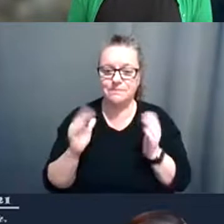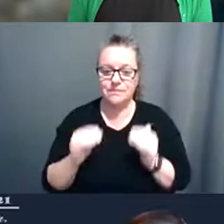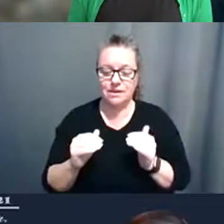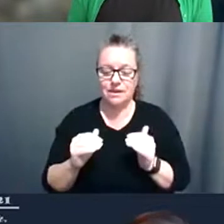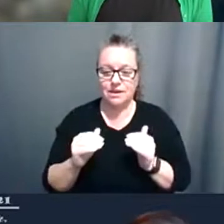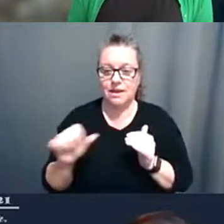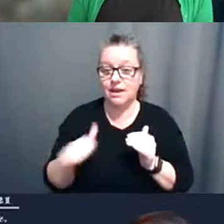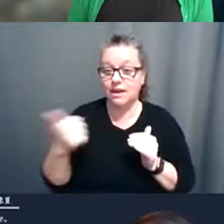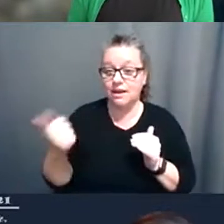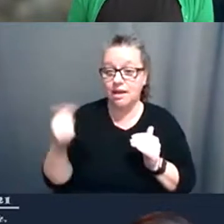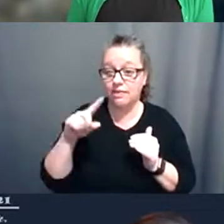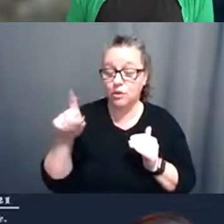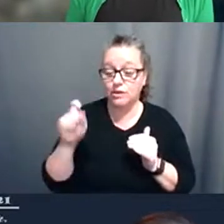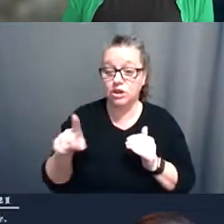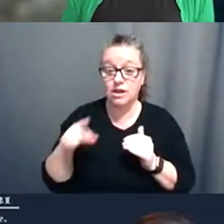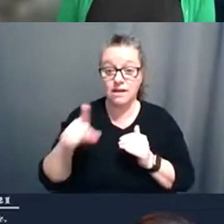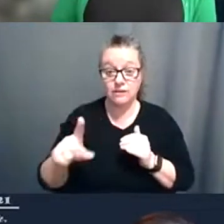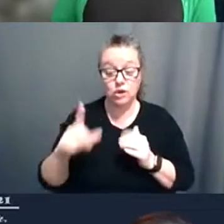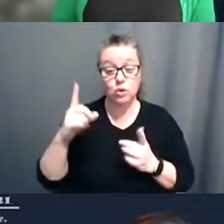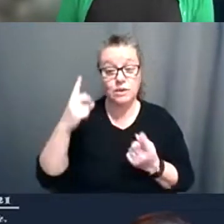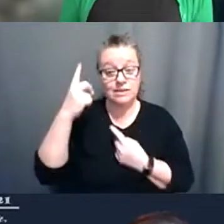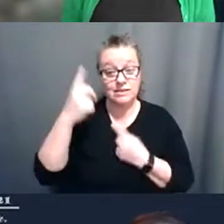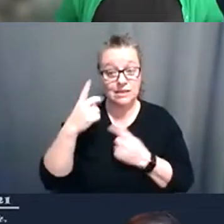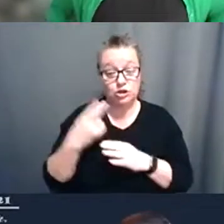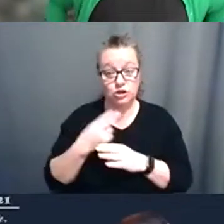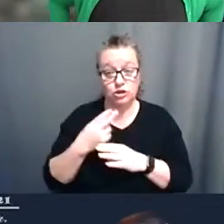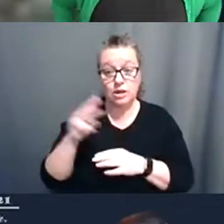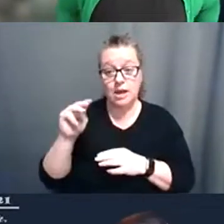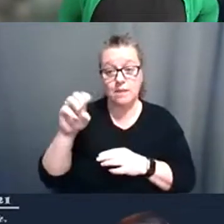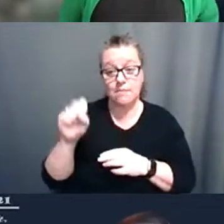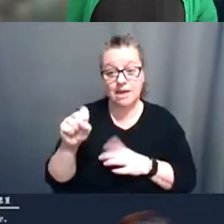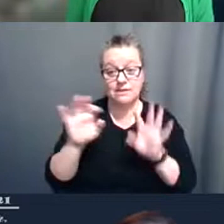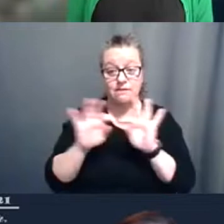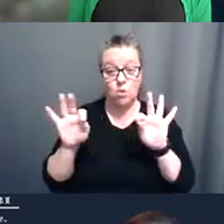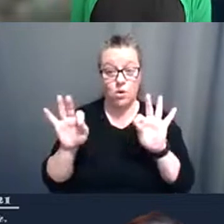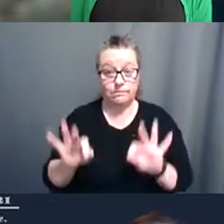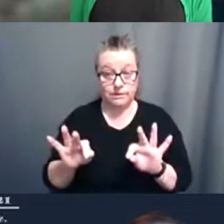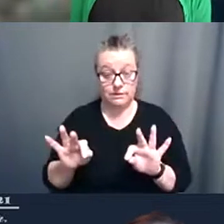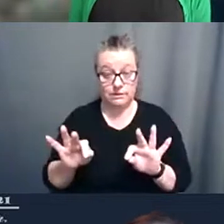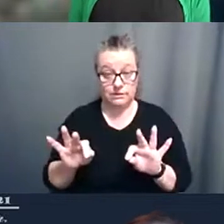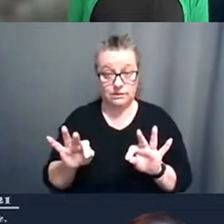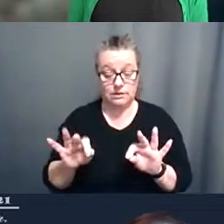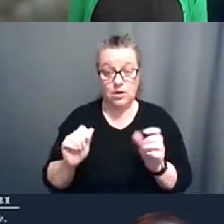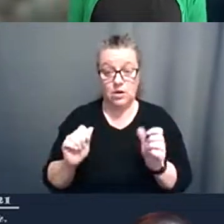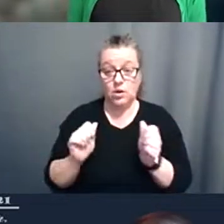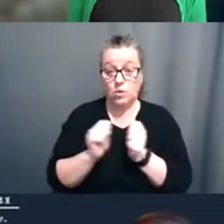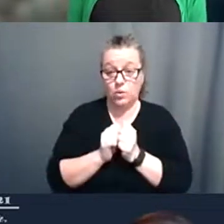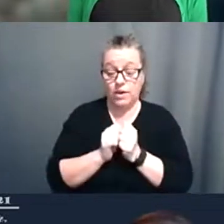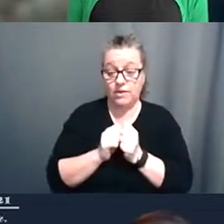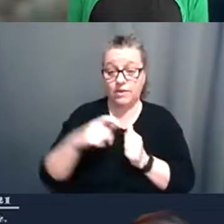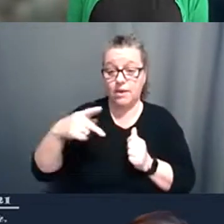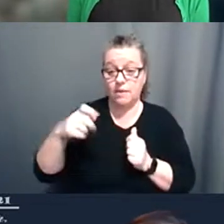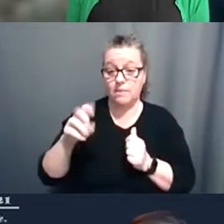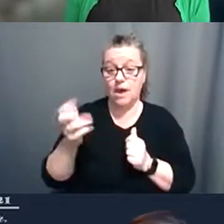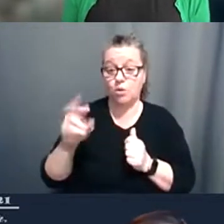Then another question is, have you ever considered using MS Forms, Microsoft Forms, with Power Automate